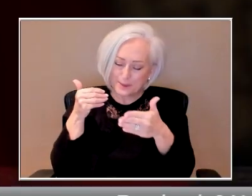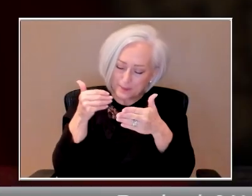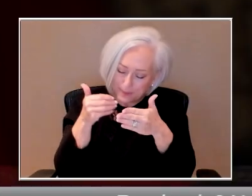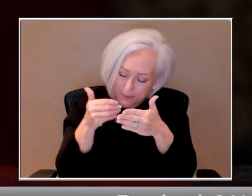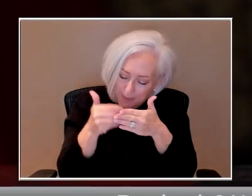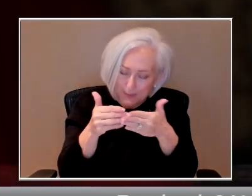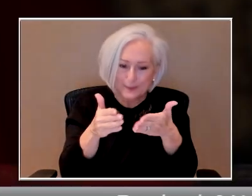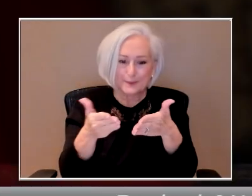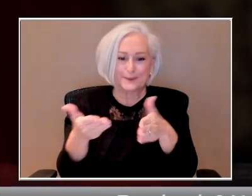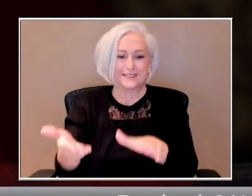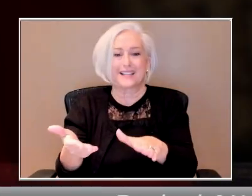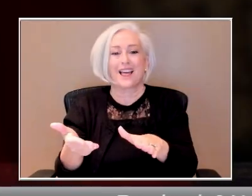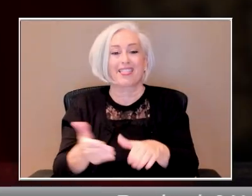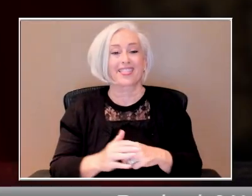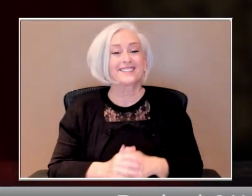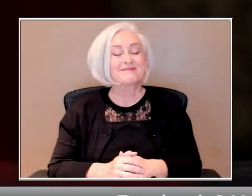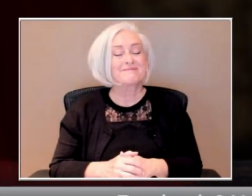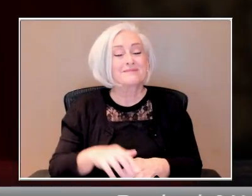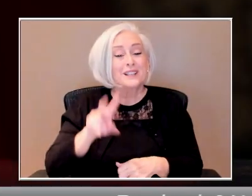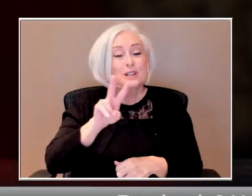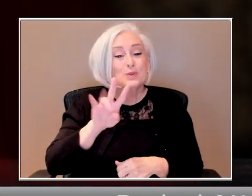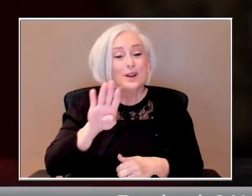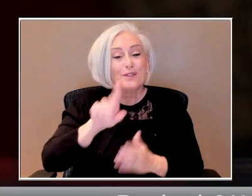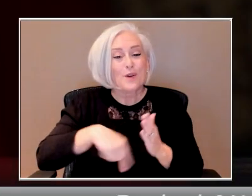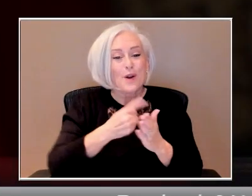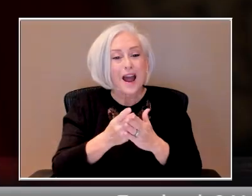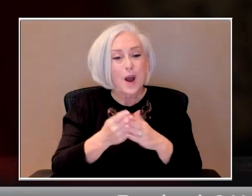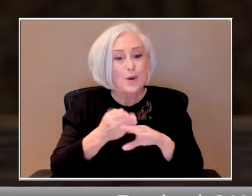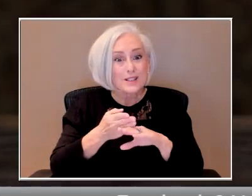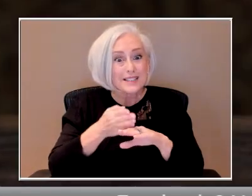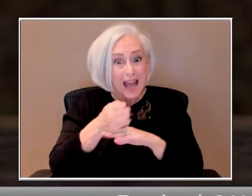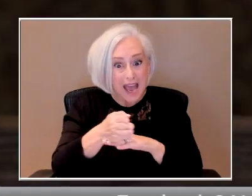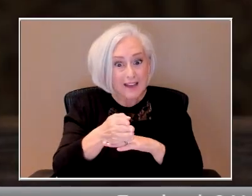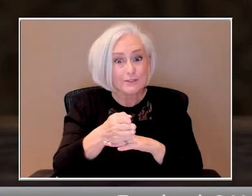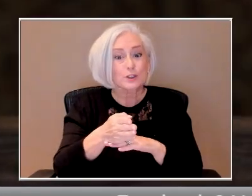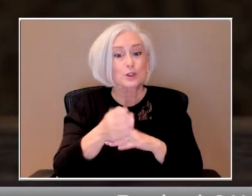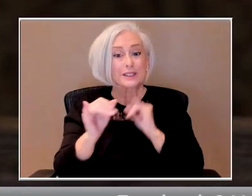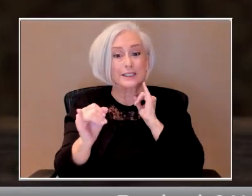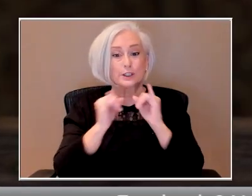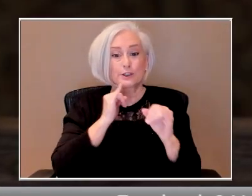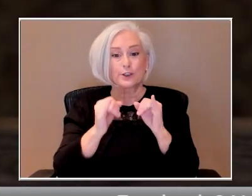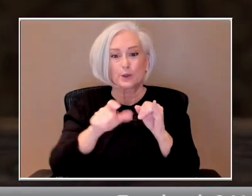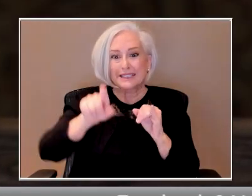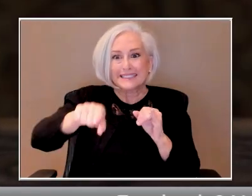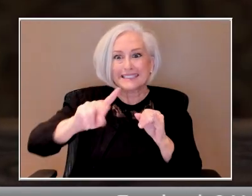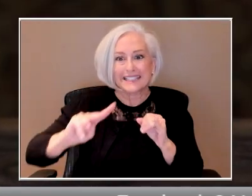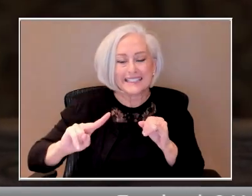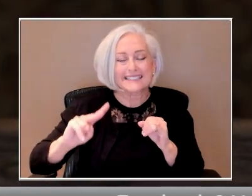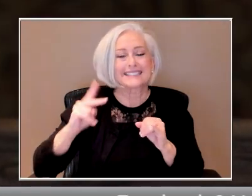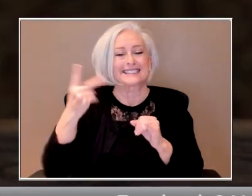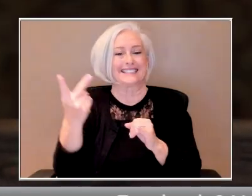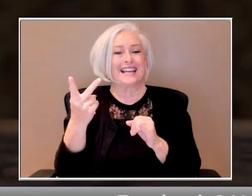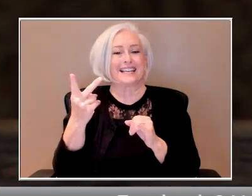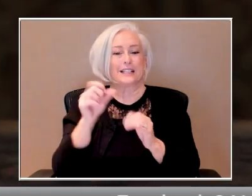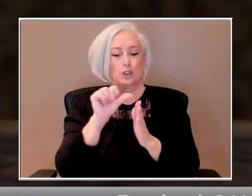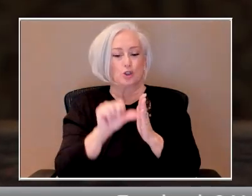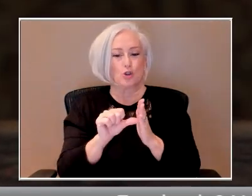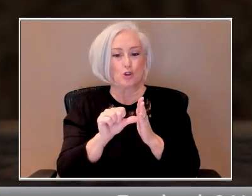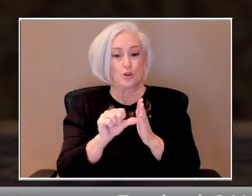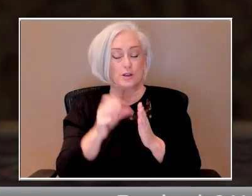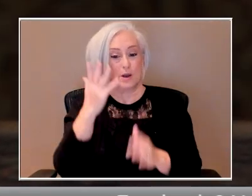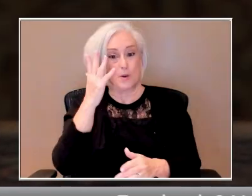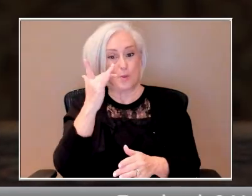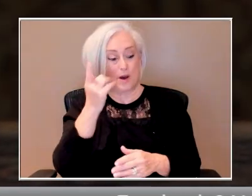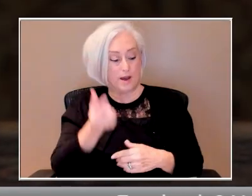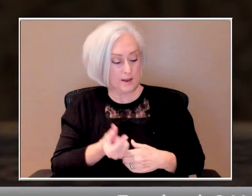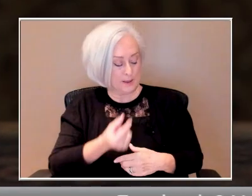than 24 hours after this interview, he would need a second surgery to implant this tiny pacemaker into his heart. It's